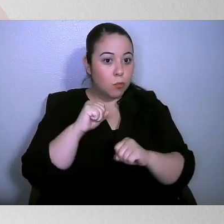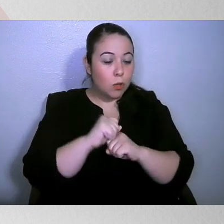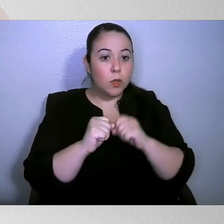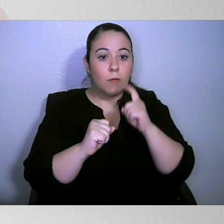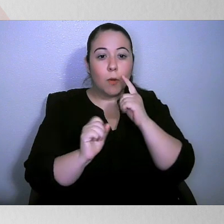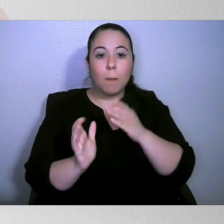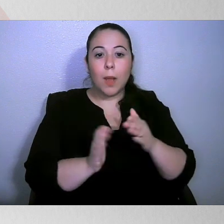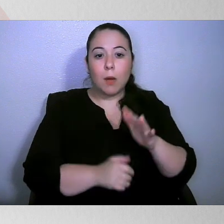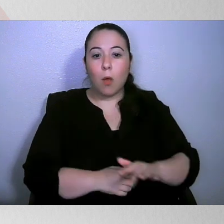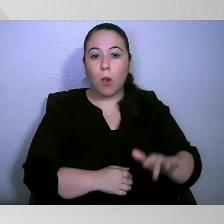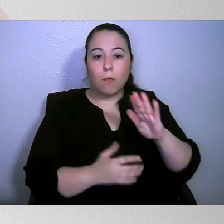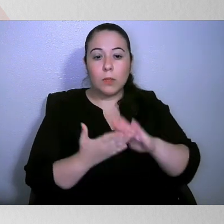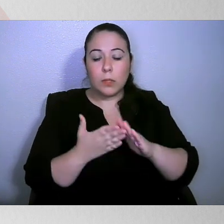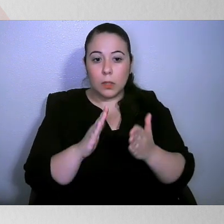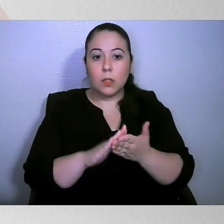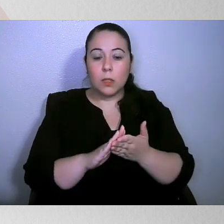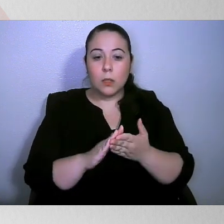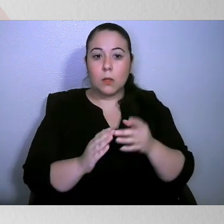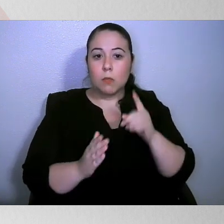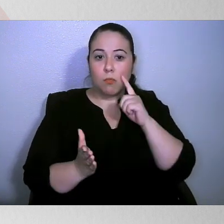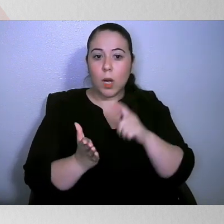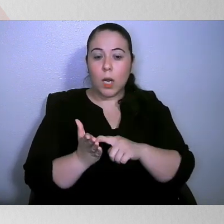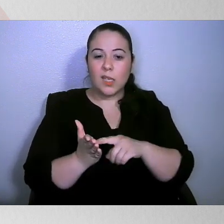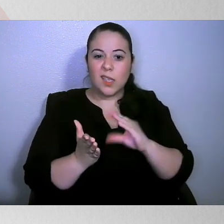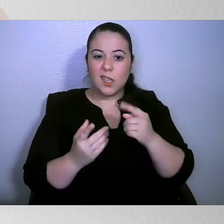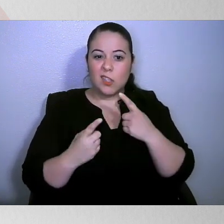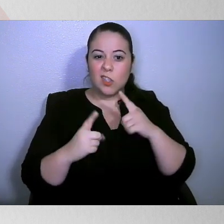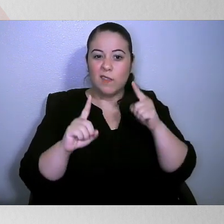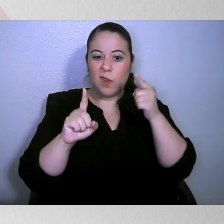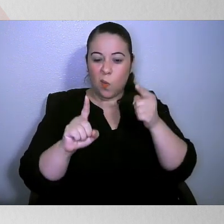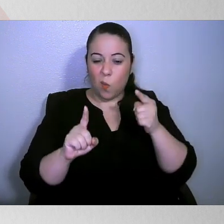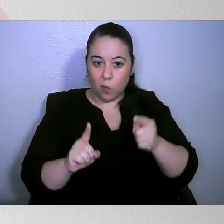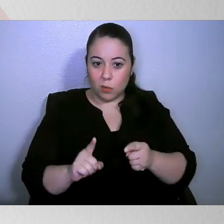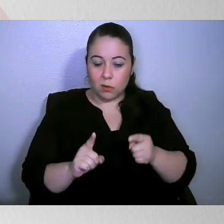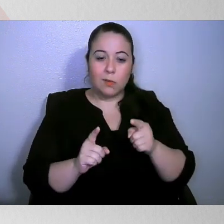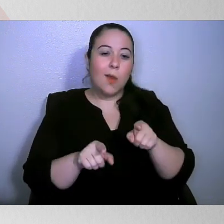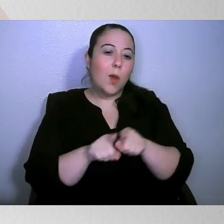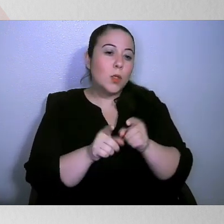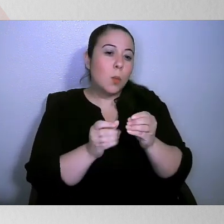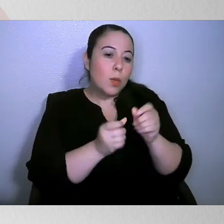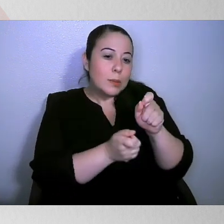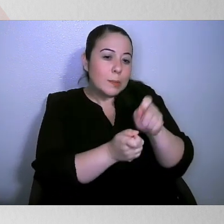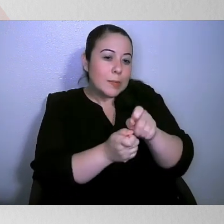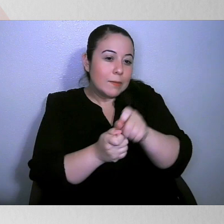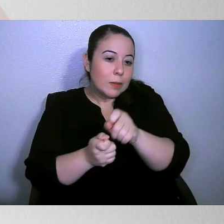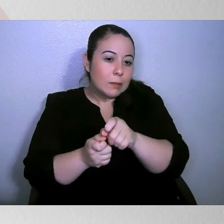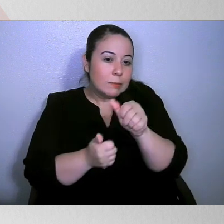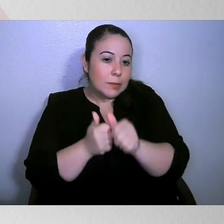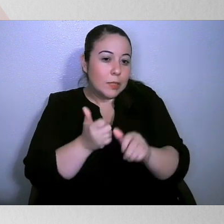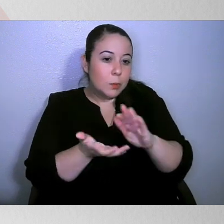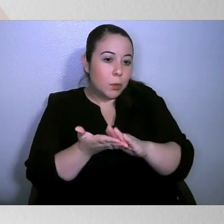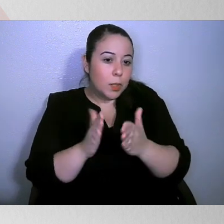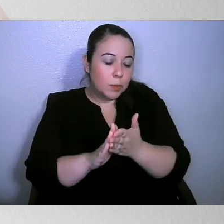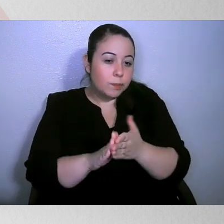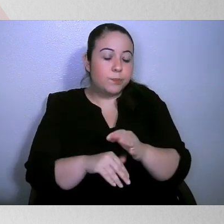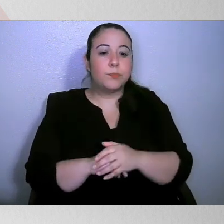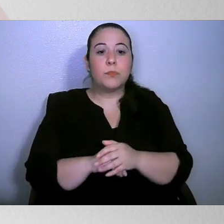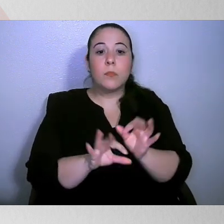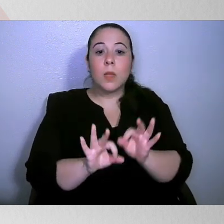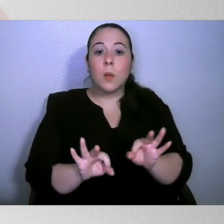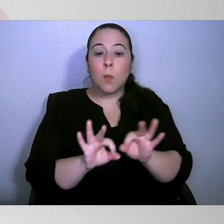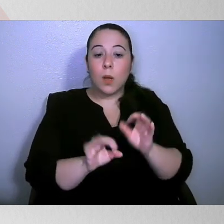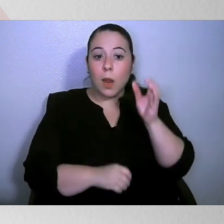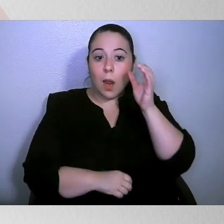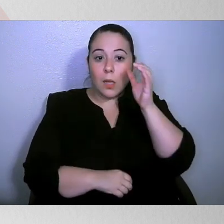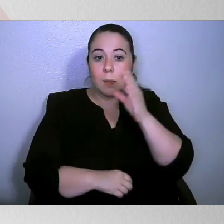city, recognizing and achieving both citywide goals as well as those more specific to each community. Relevant concepts and recommendations